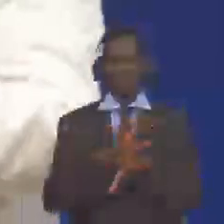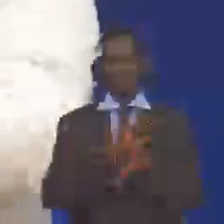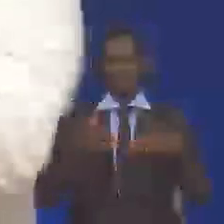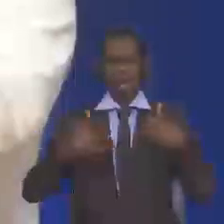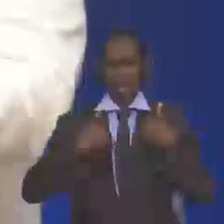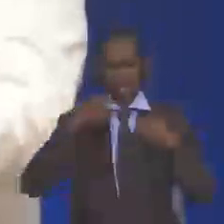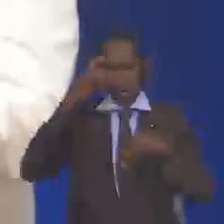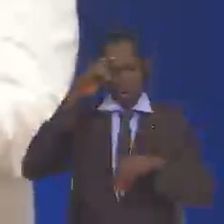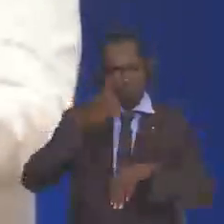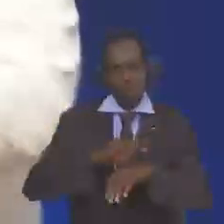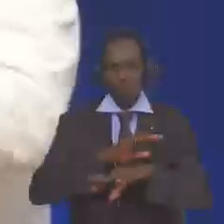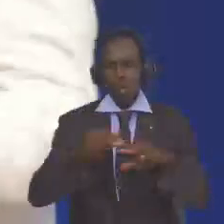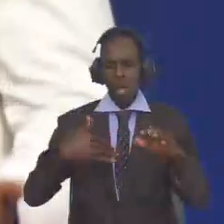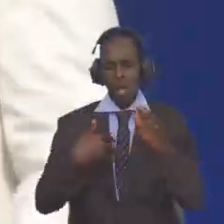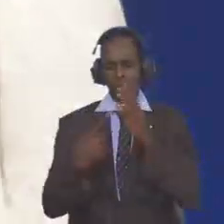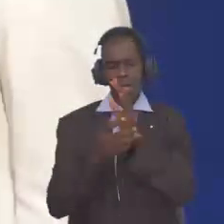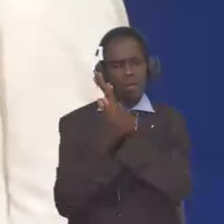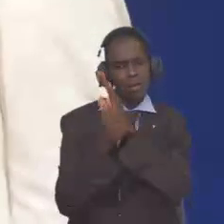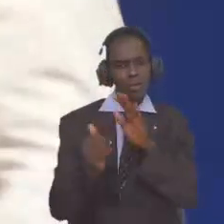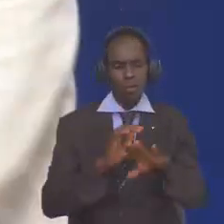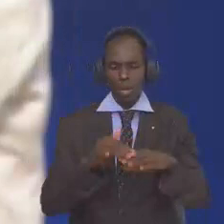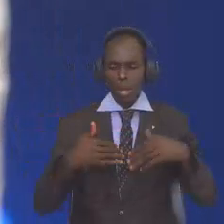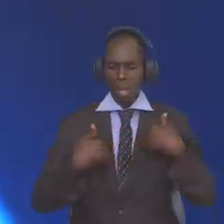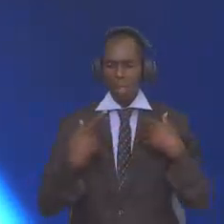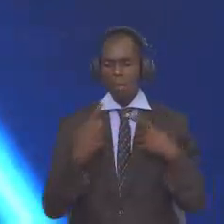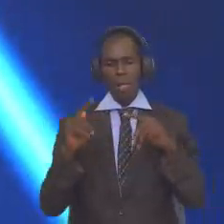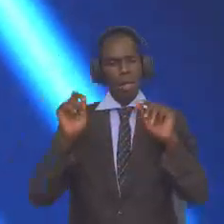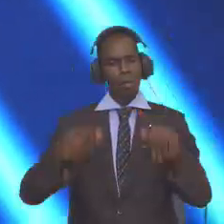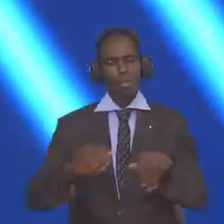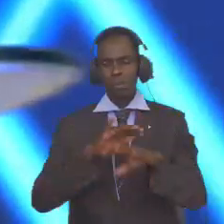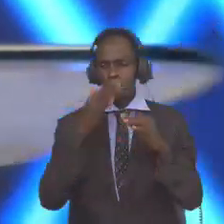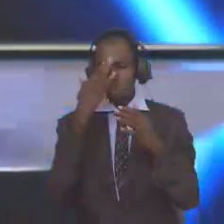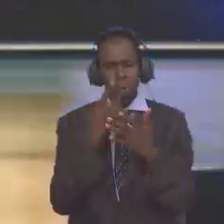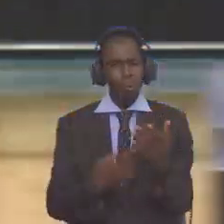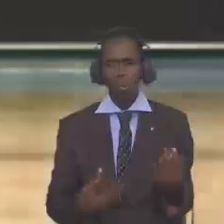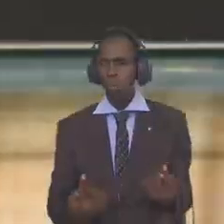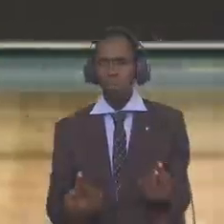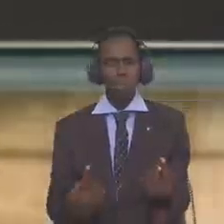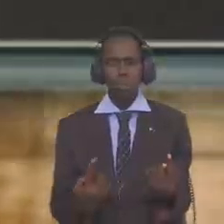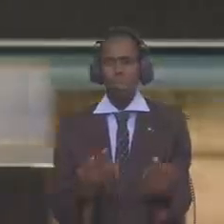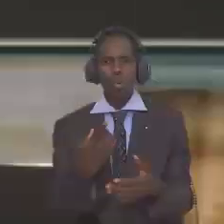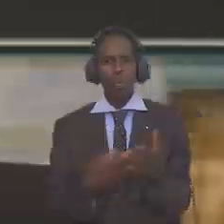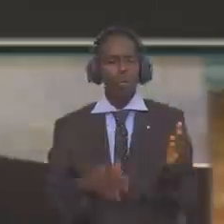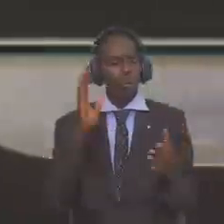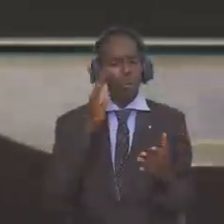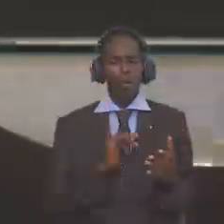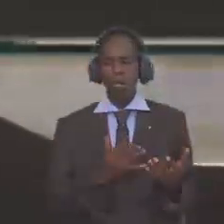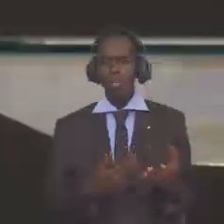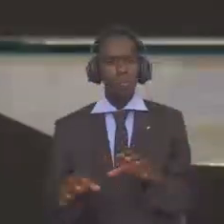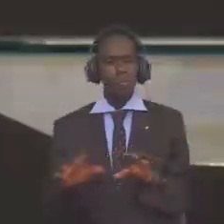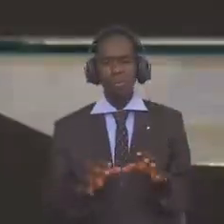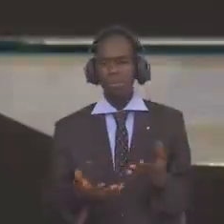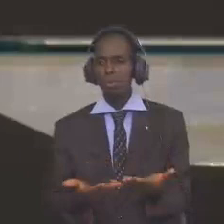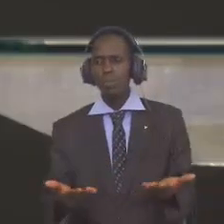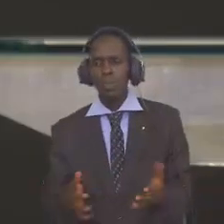wisdom, you don't have the skill, you don't have the ability, and you don't know what you are going to do, when it looks like you are coming to the end of your